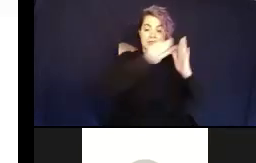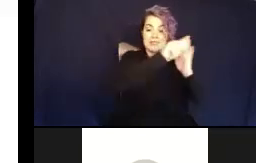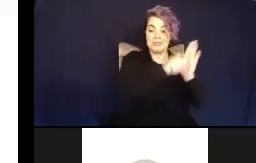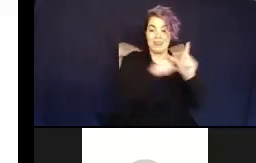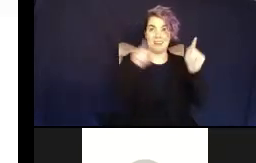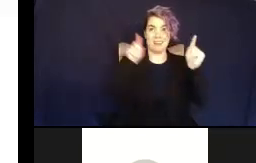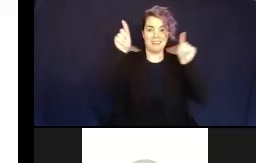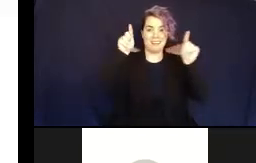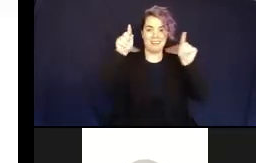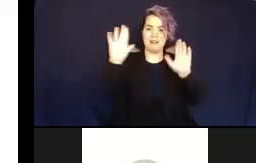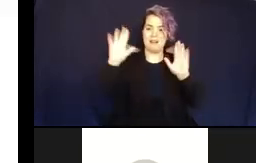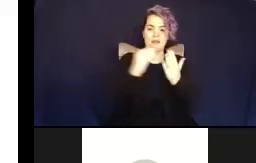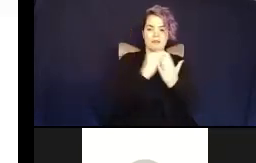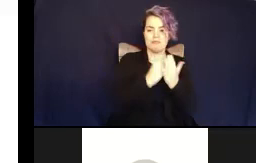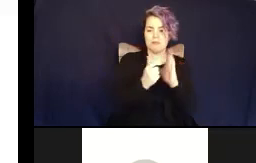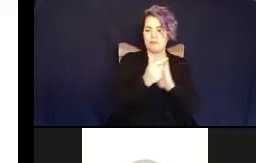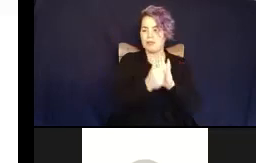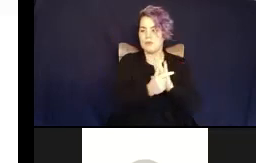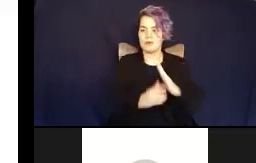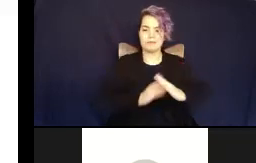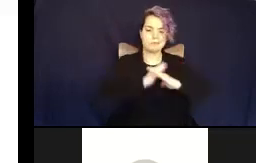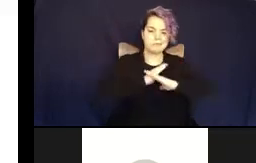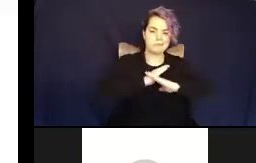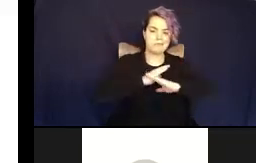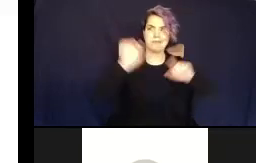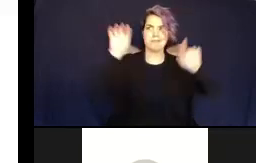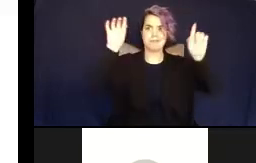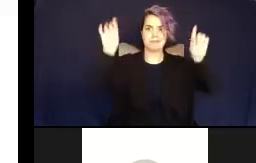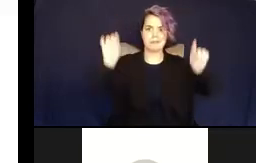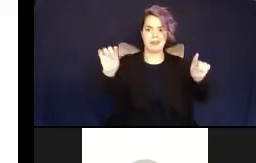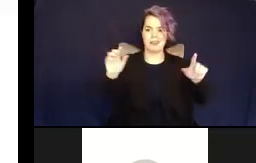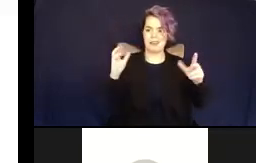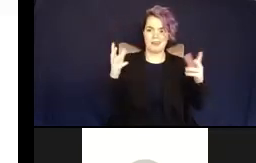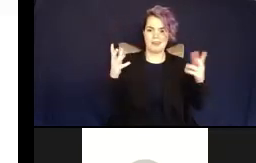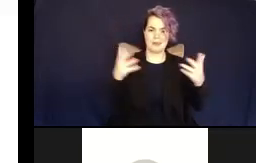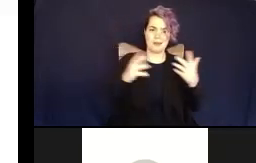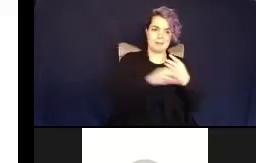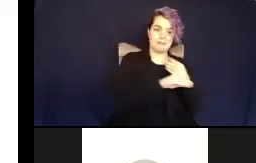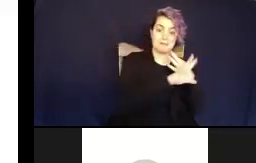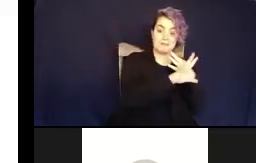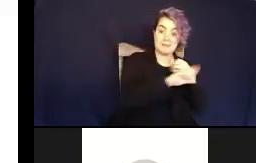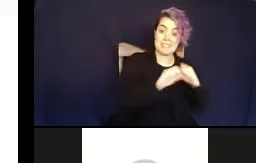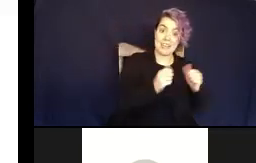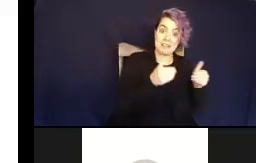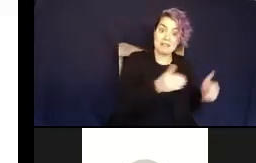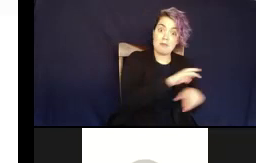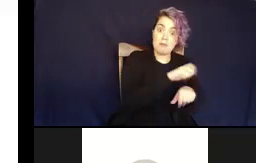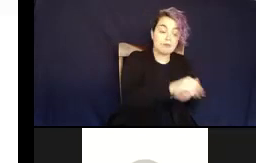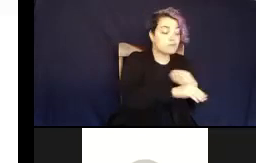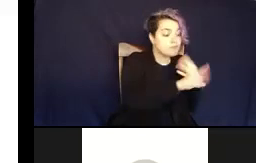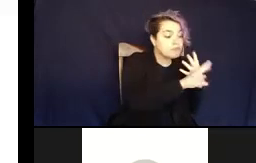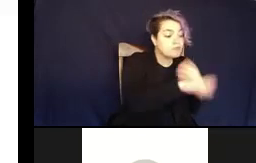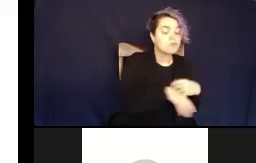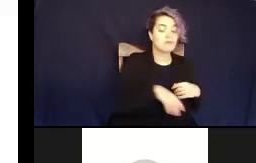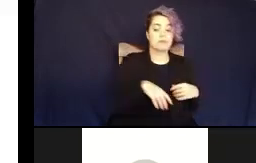the regulatory barriers to doing things through telehealth, doing things either through a